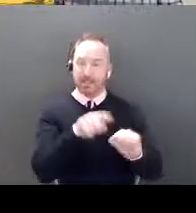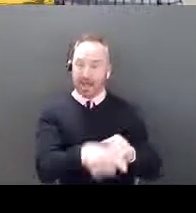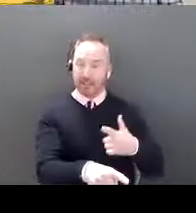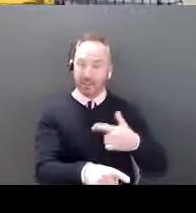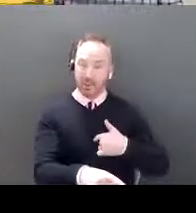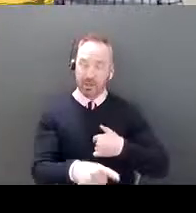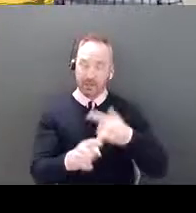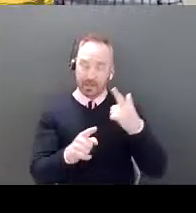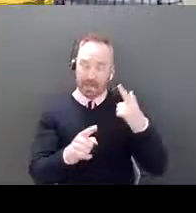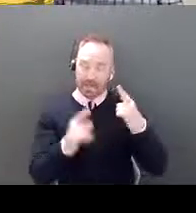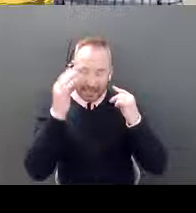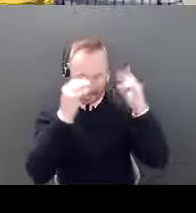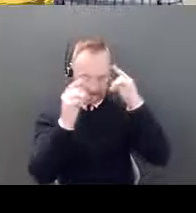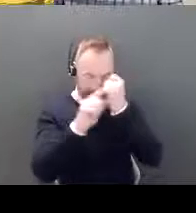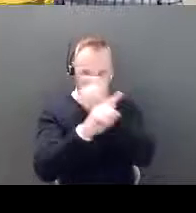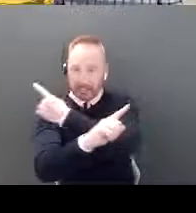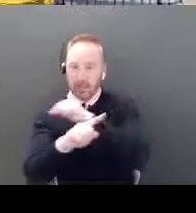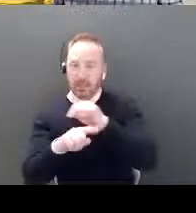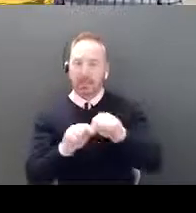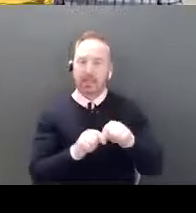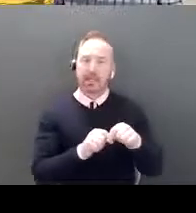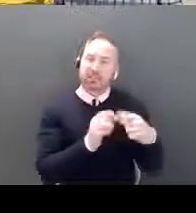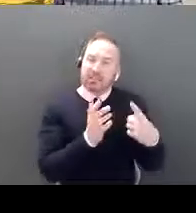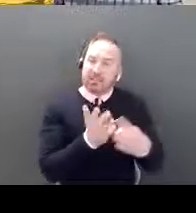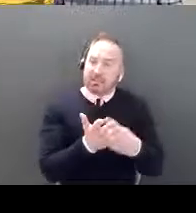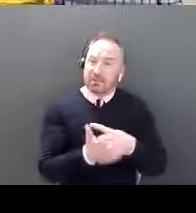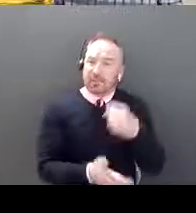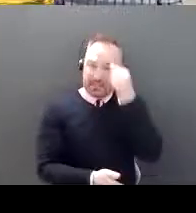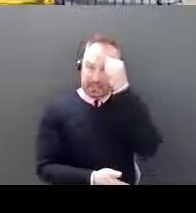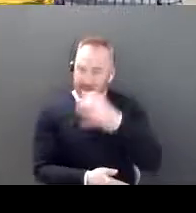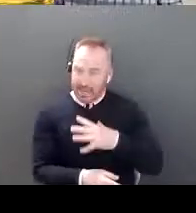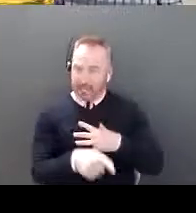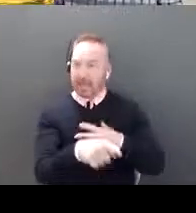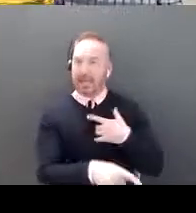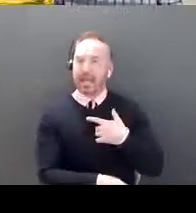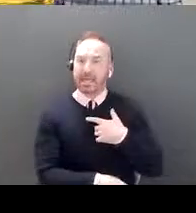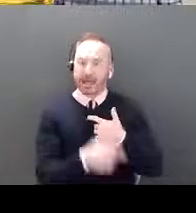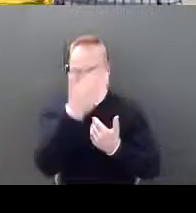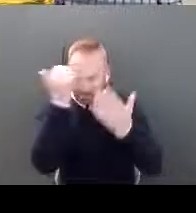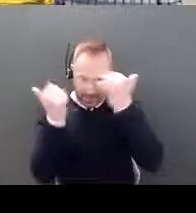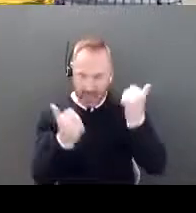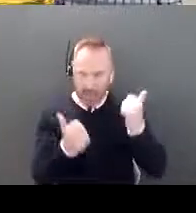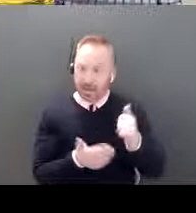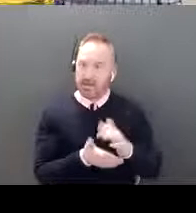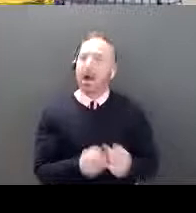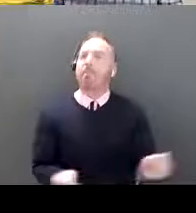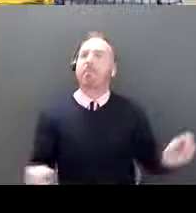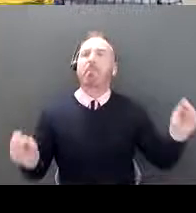men are more violent and dangerous with dementia as a factor, and also having a history of